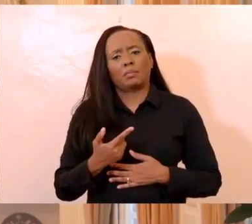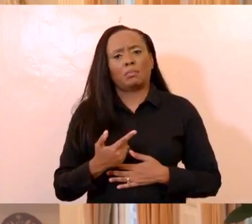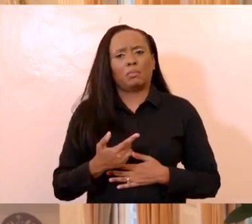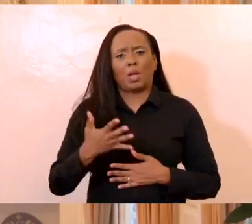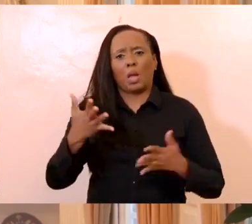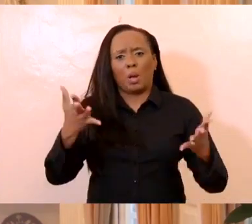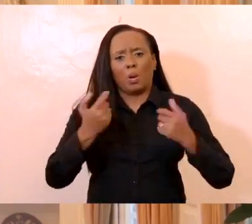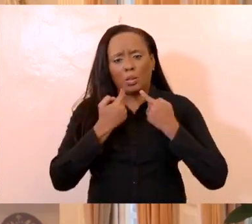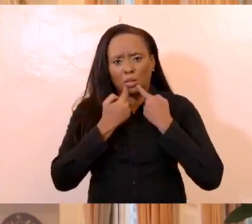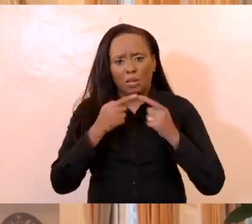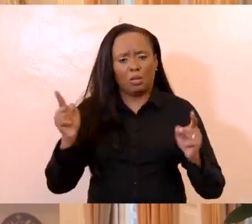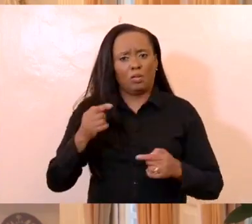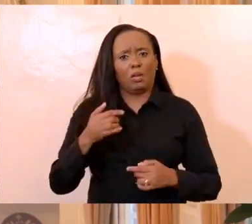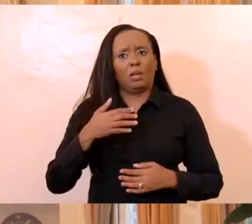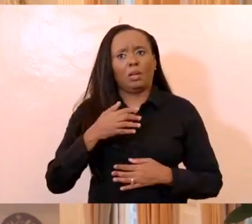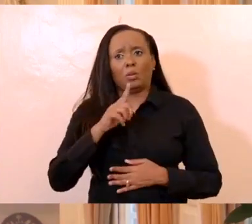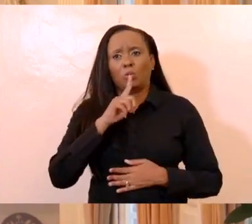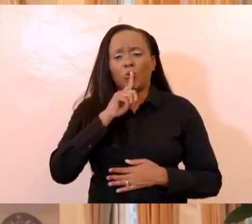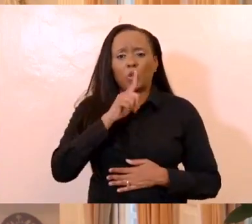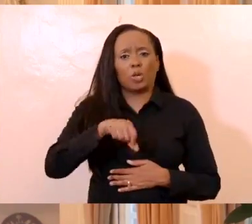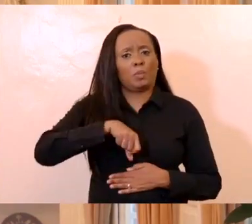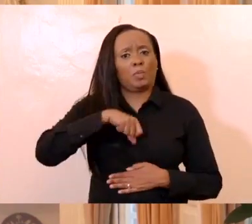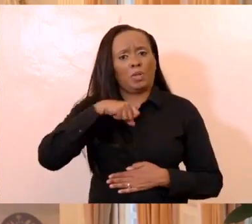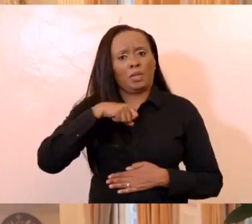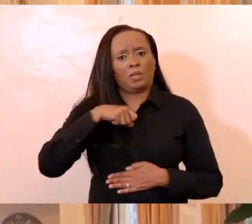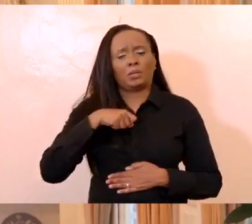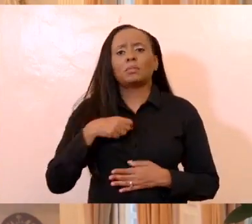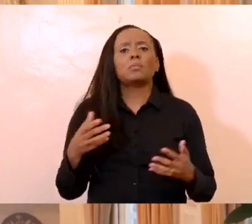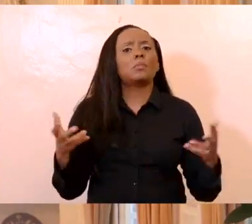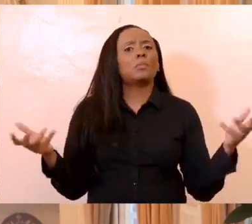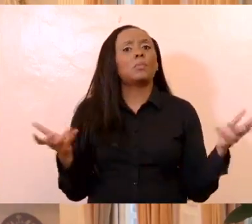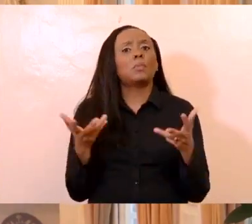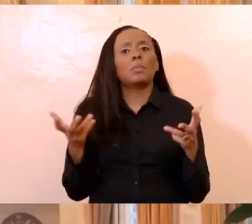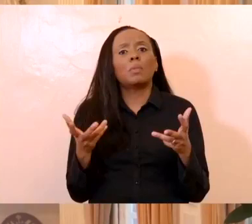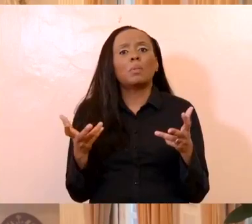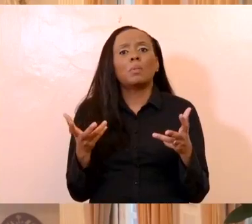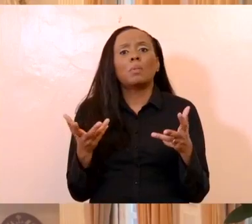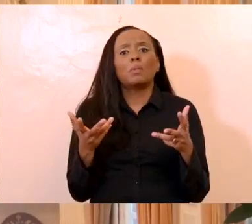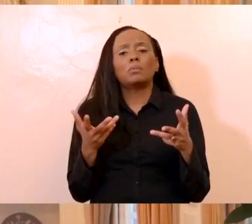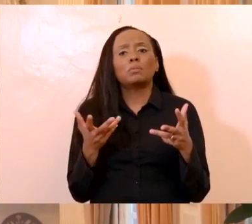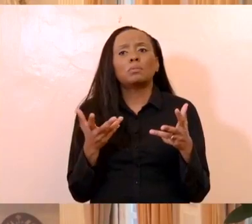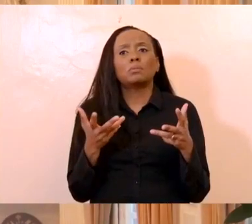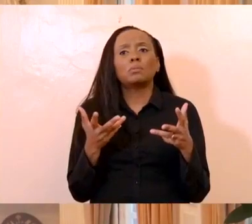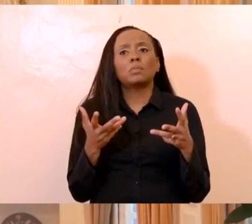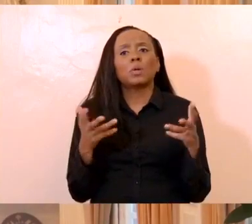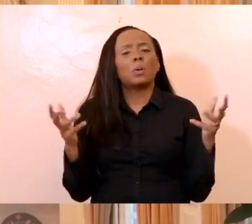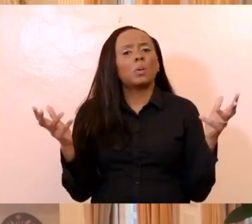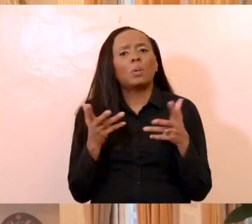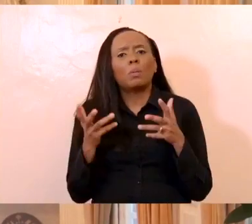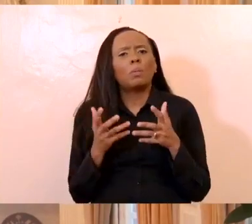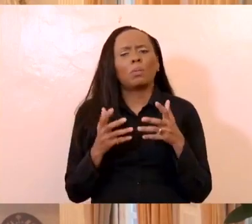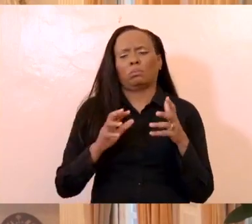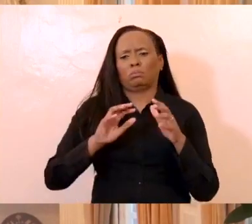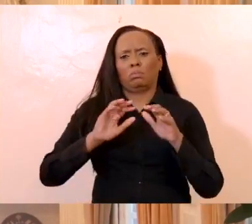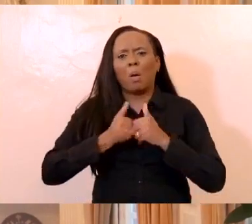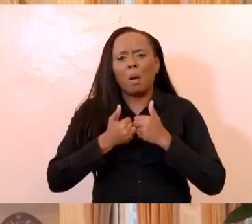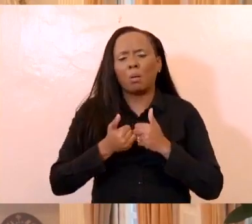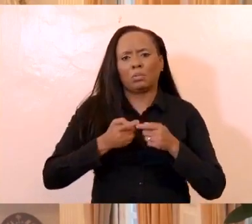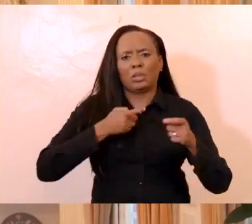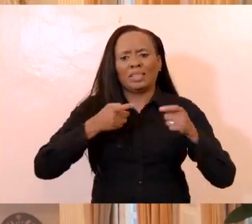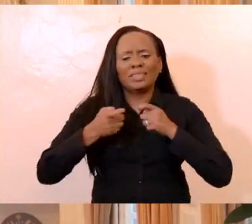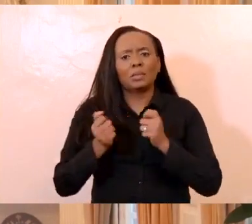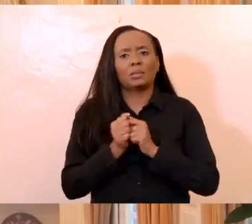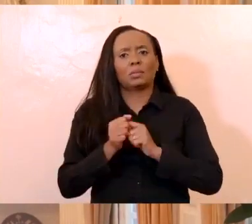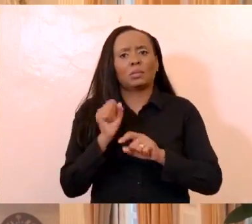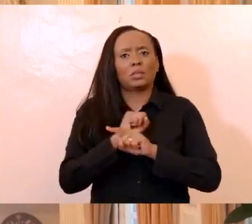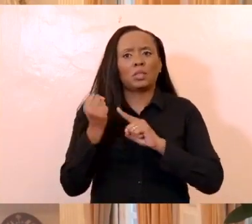in terms of dealing with something that is challenging, that looks like an uphill climb, and that is to fight. That is what I've been doing